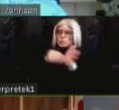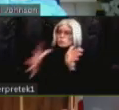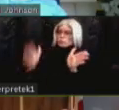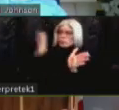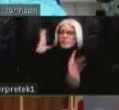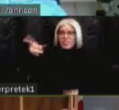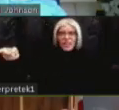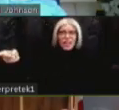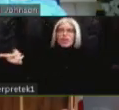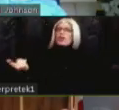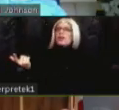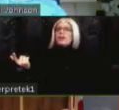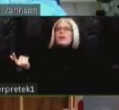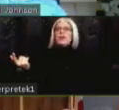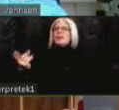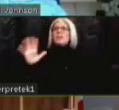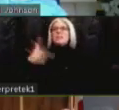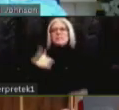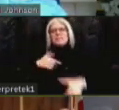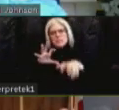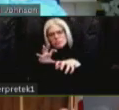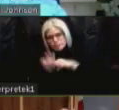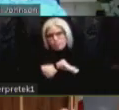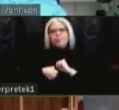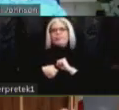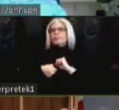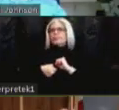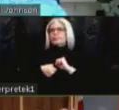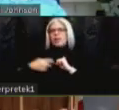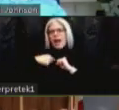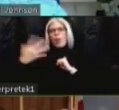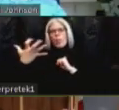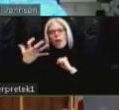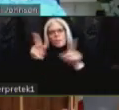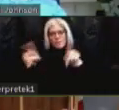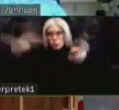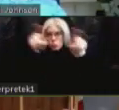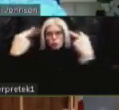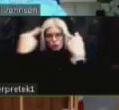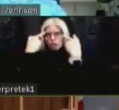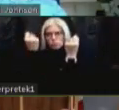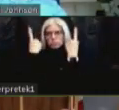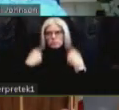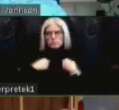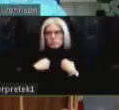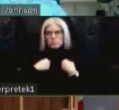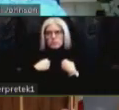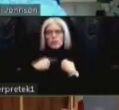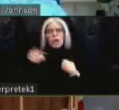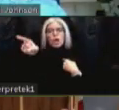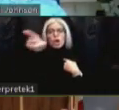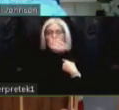It breaks my heart, and I want people to hear this who may for some reason be scrolling across and stop on channel